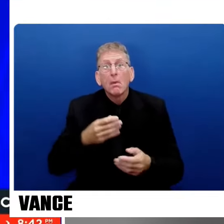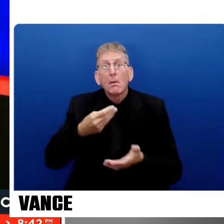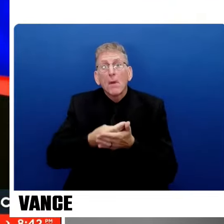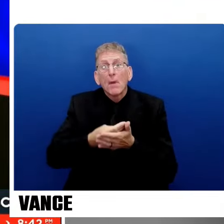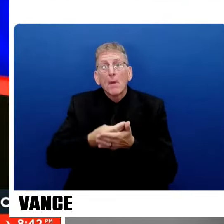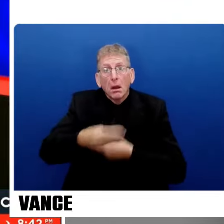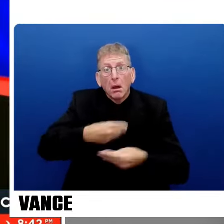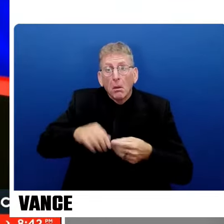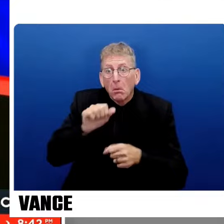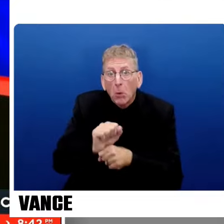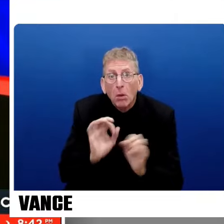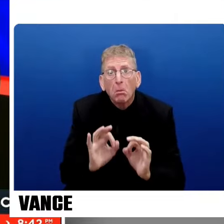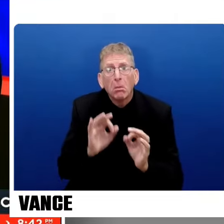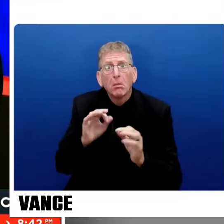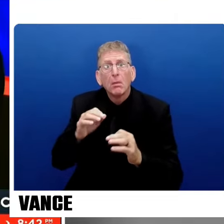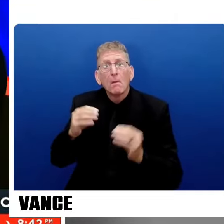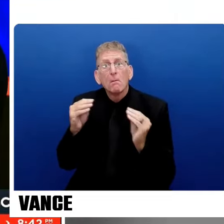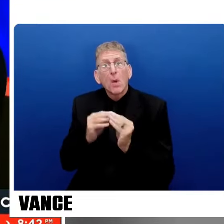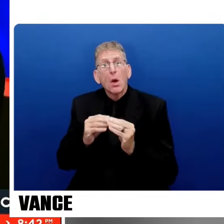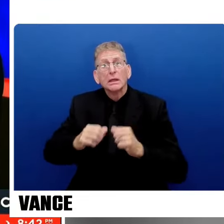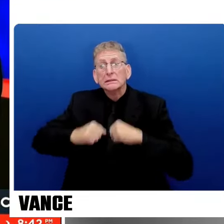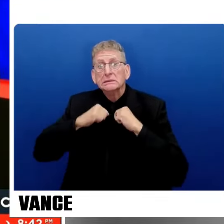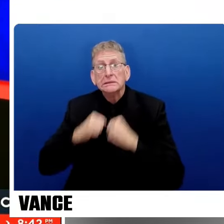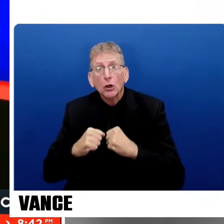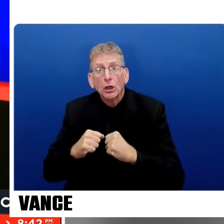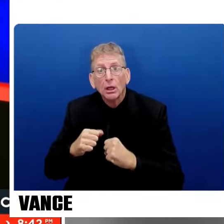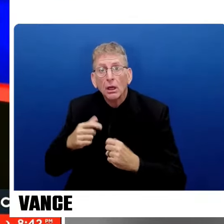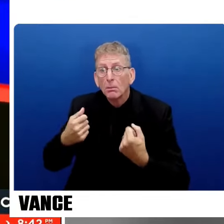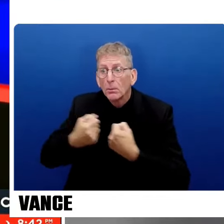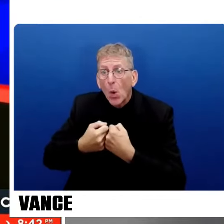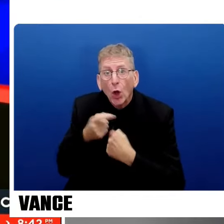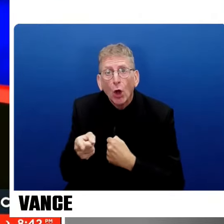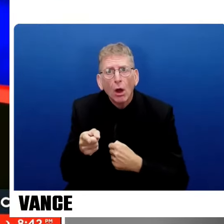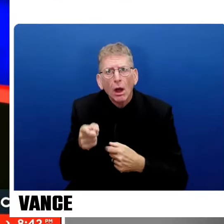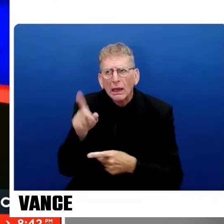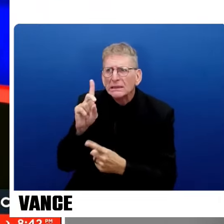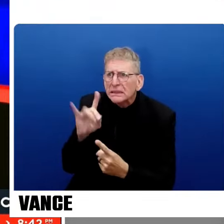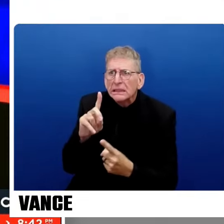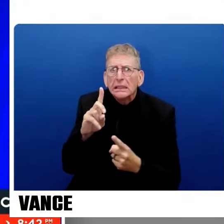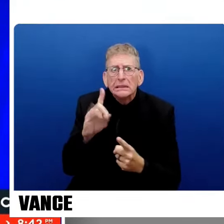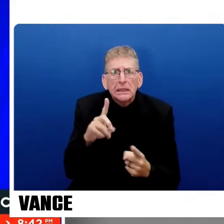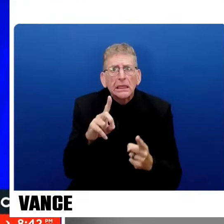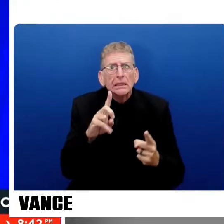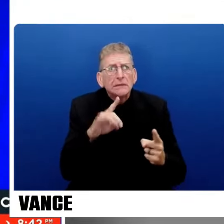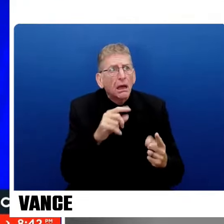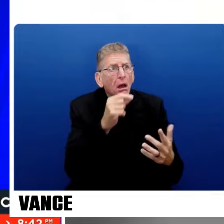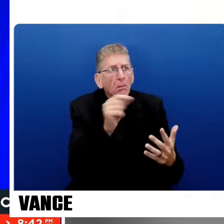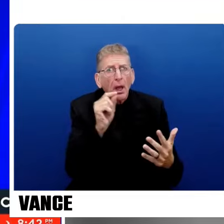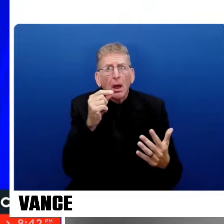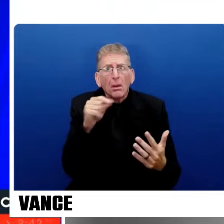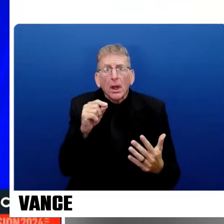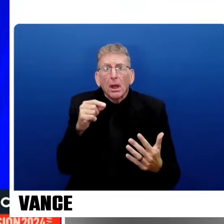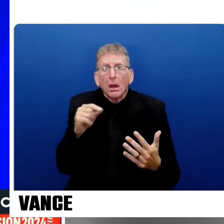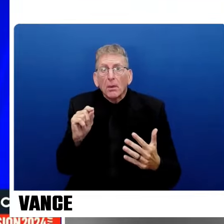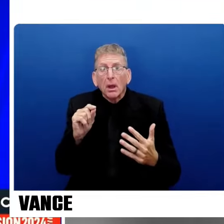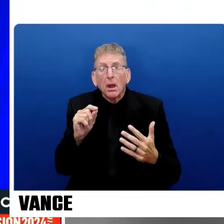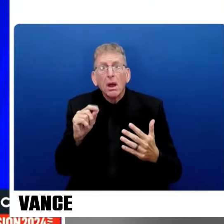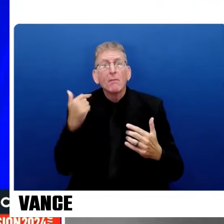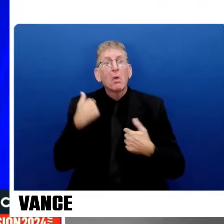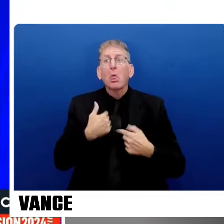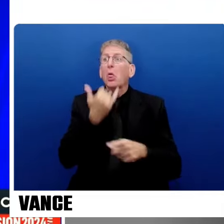able to deliver on. And yeah, when you screw up, when you misspeak, when you get something wrong and you change your mind, you ought to be honest with the American people about it. It's one of the